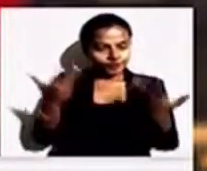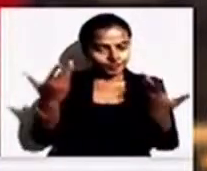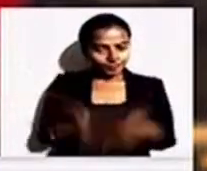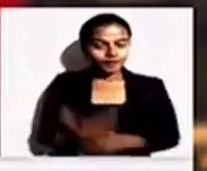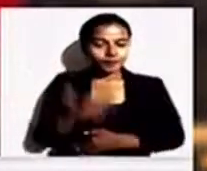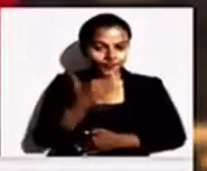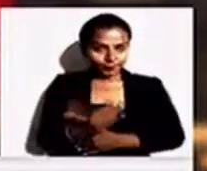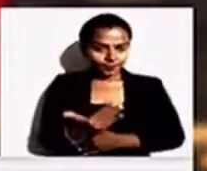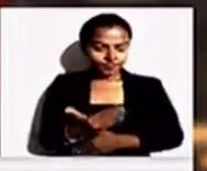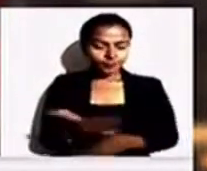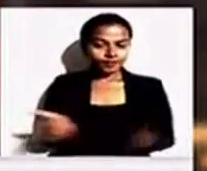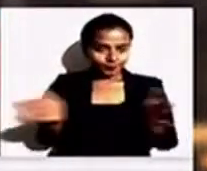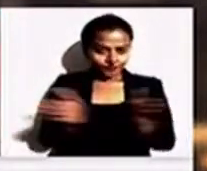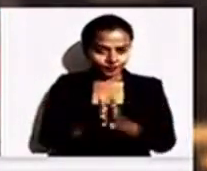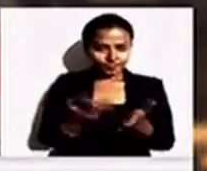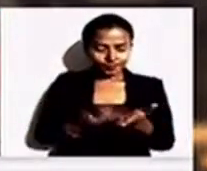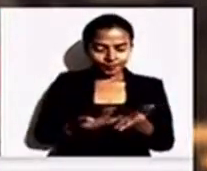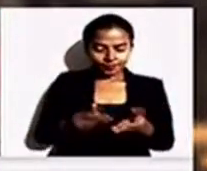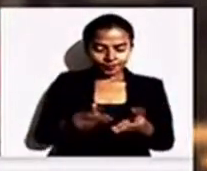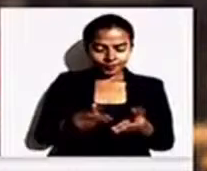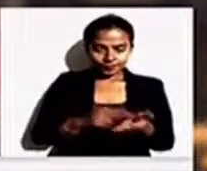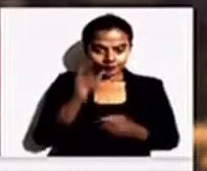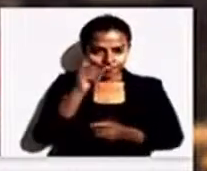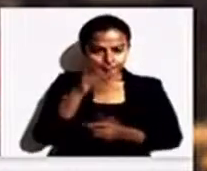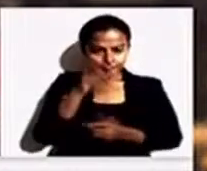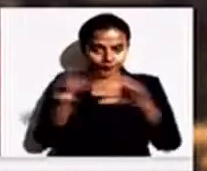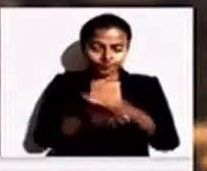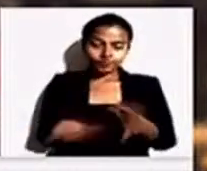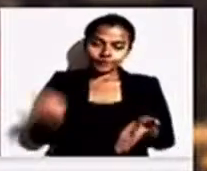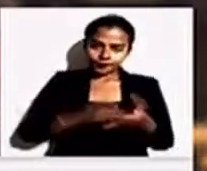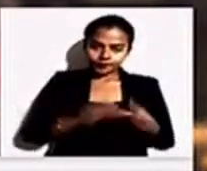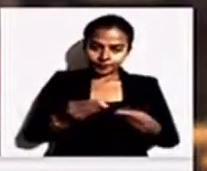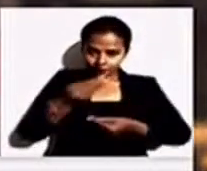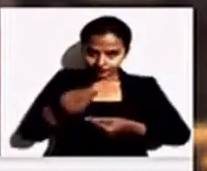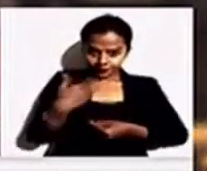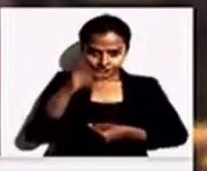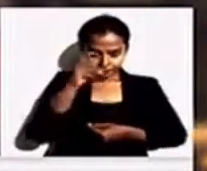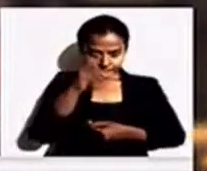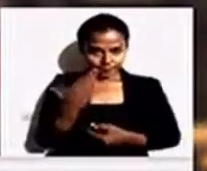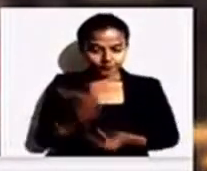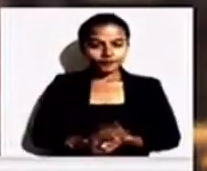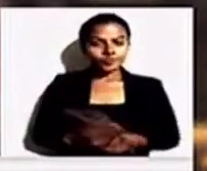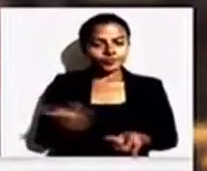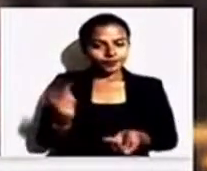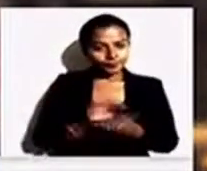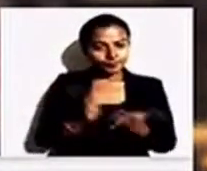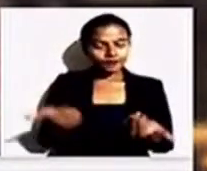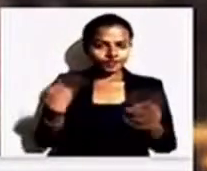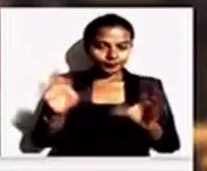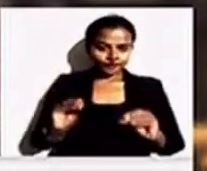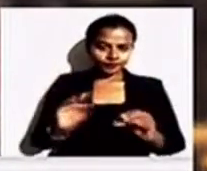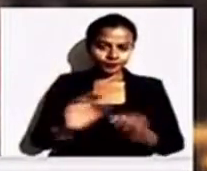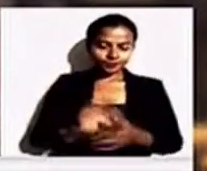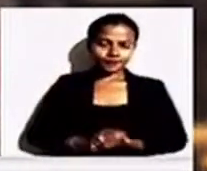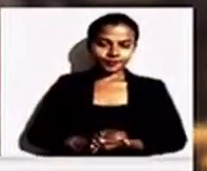news follows on our website, that is www.newsfirst.lk. Take care, good night, and stay safe.